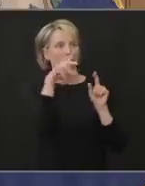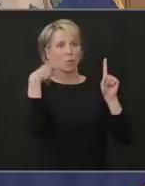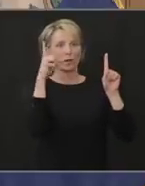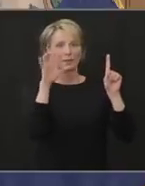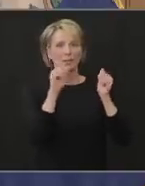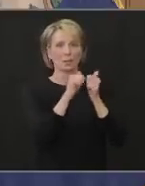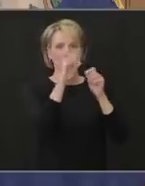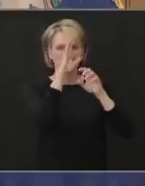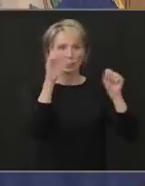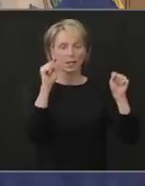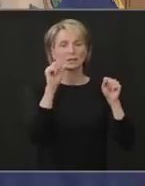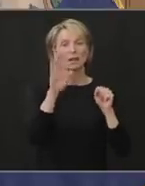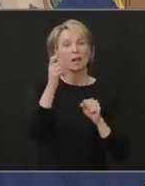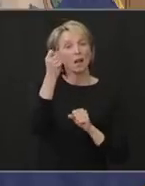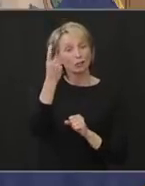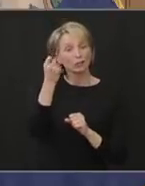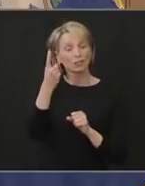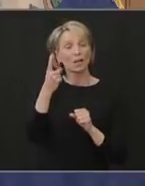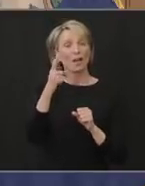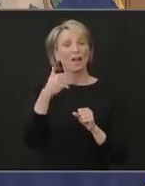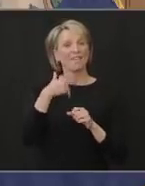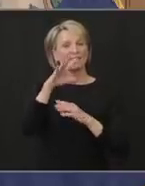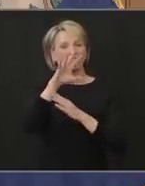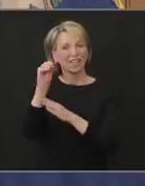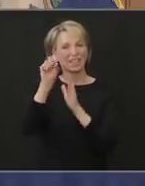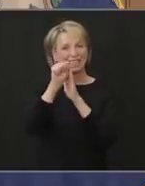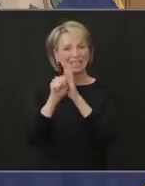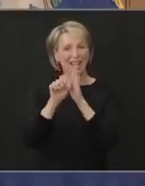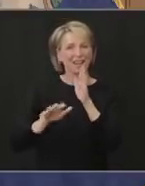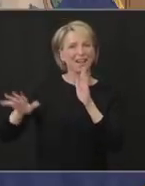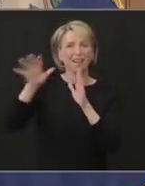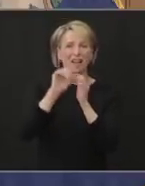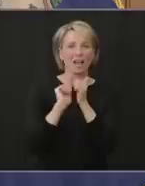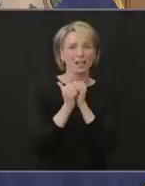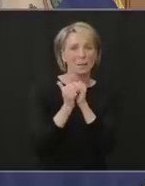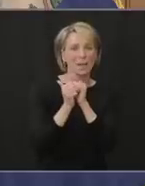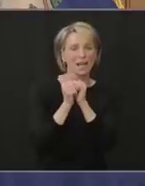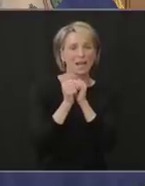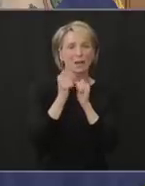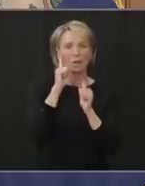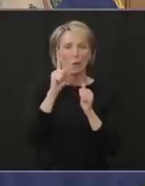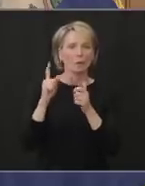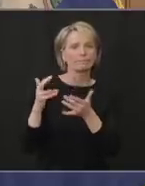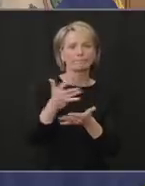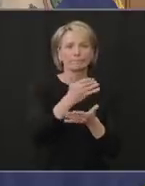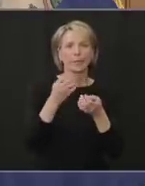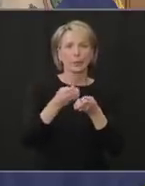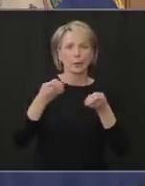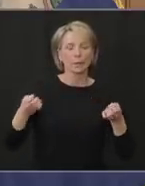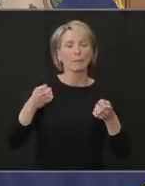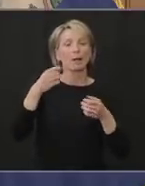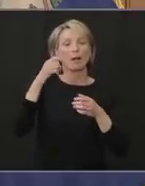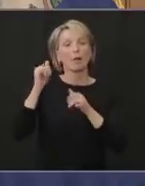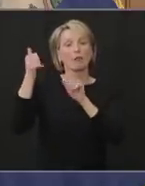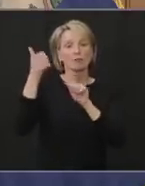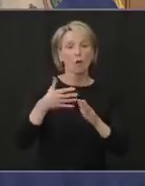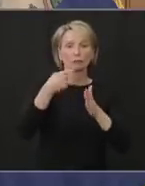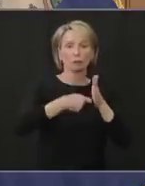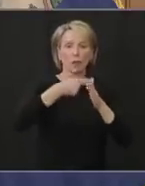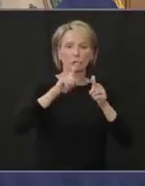this material, you got 50 states all tripping over each other, driving up the price of things, and then you've got the federal